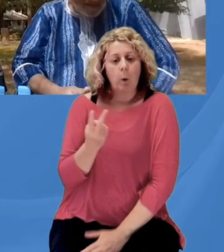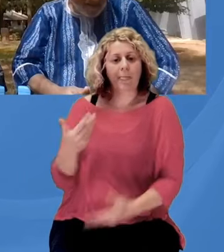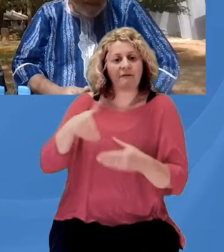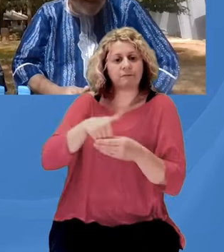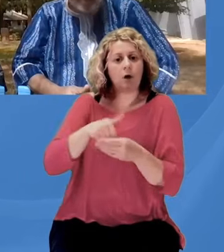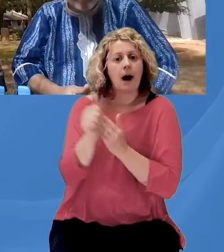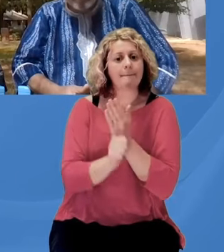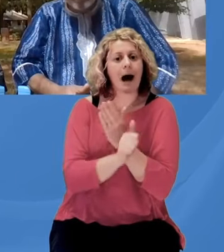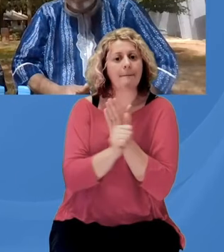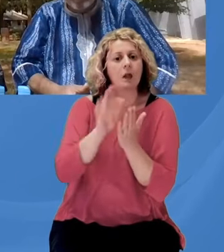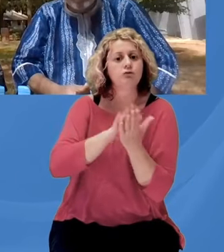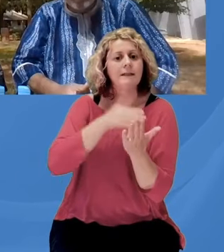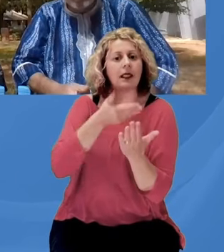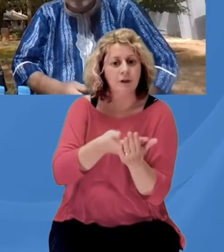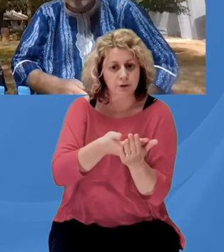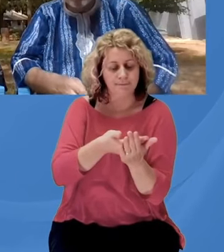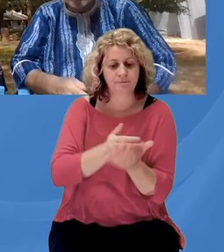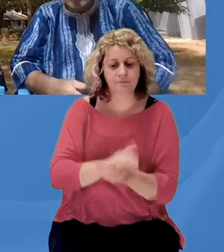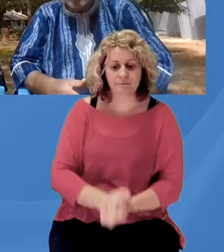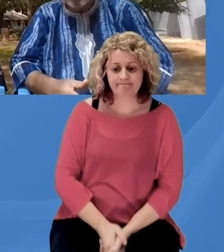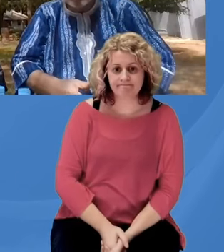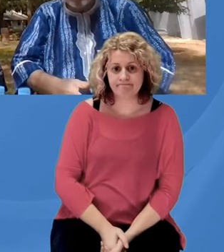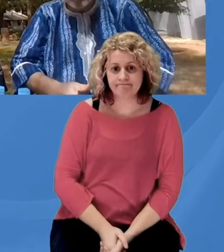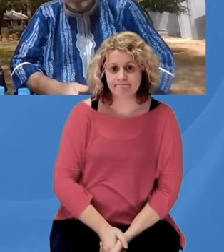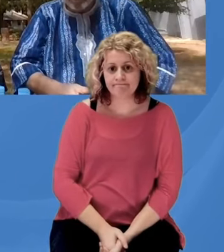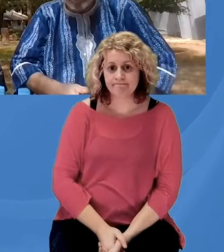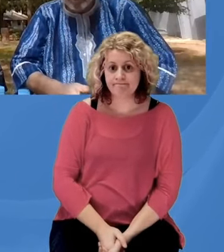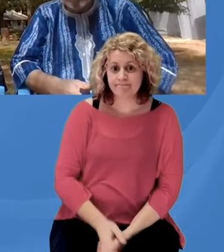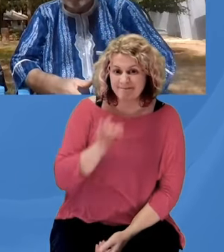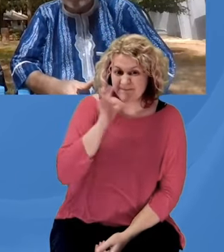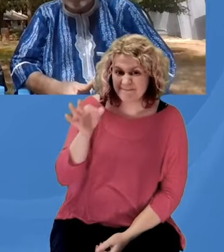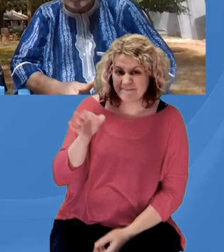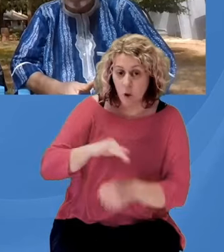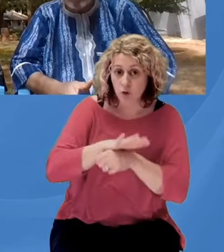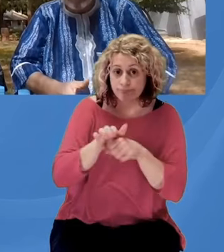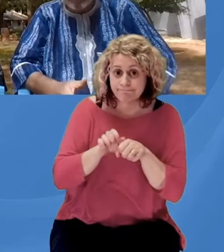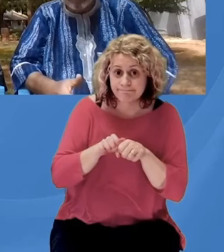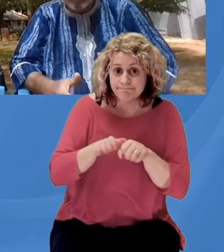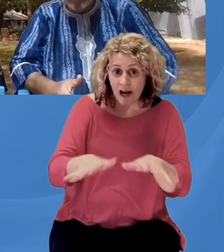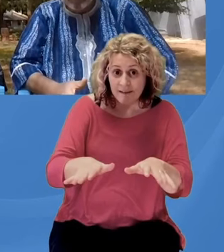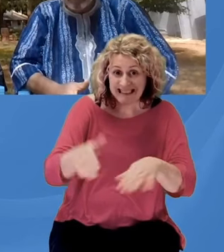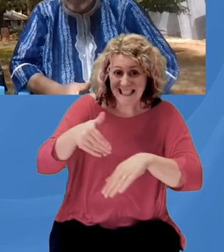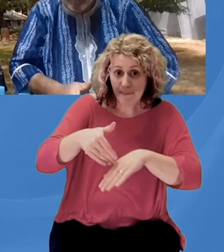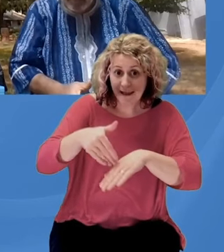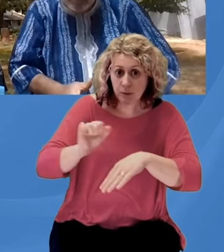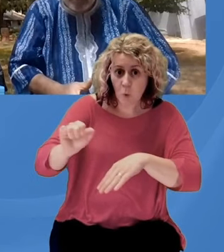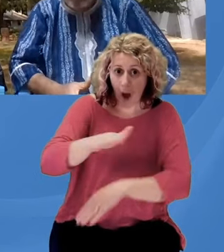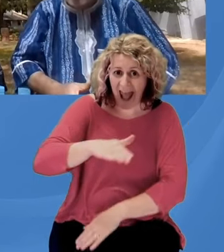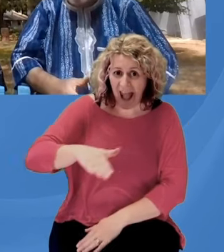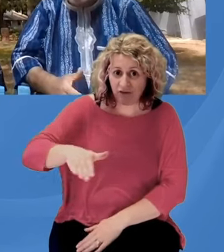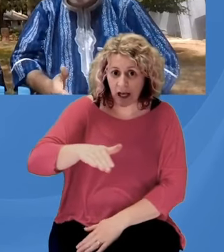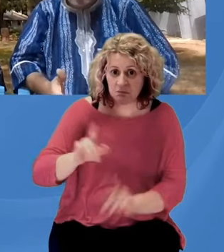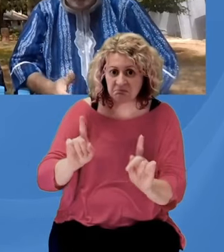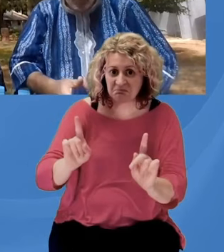John, perhaps I can begin by asking you, what's been the impact of the COVID-19 pandemic on the area where you are in northern